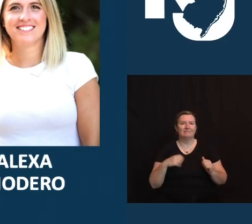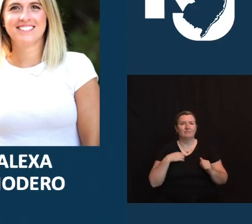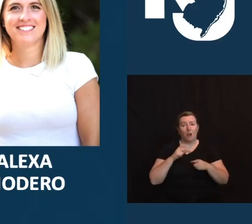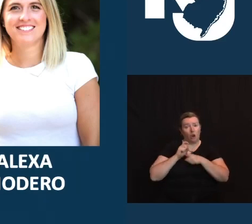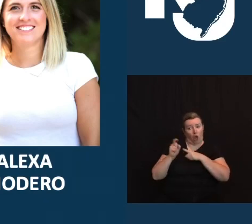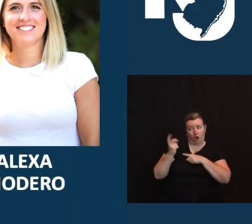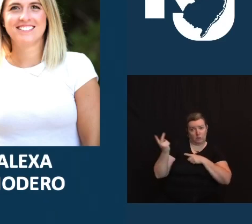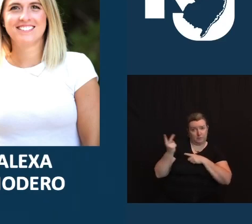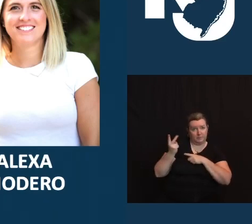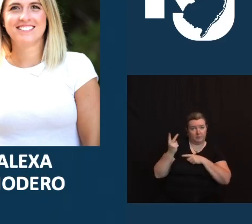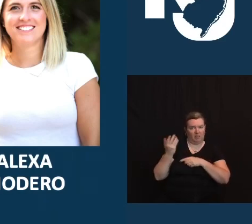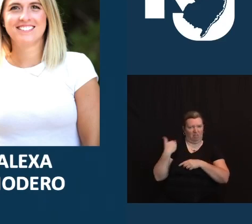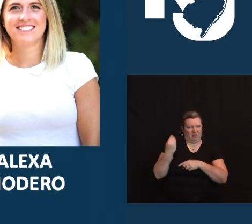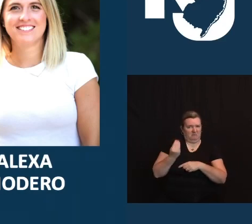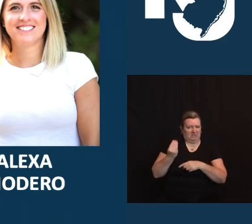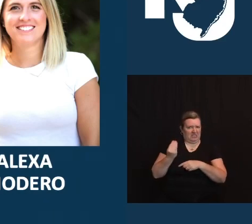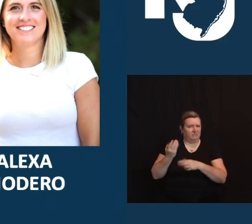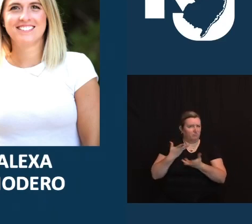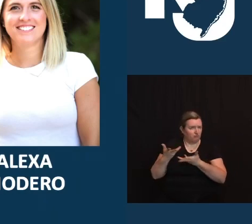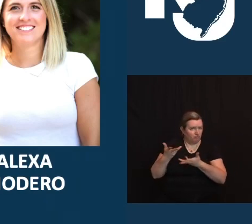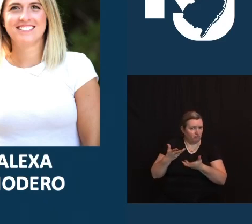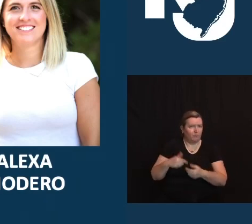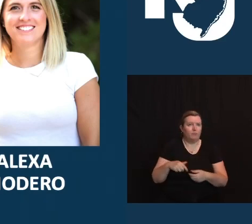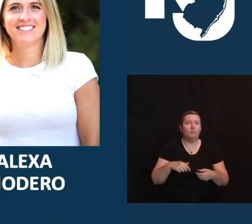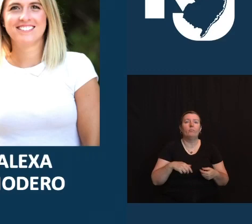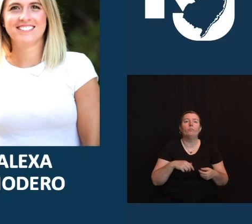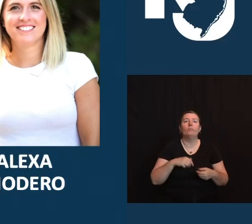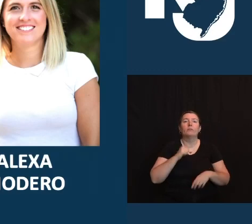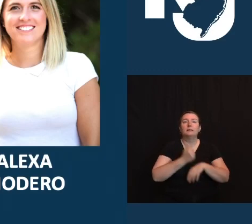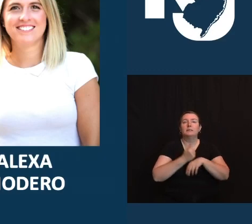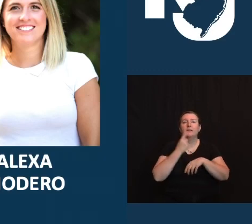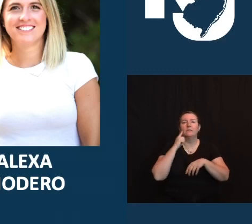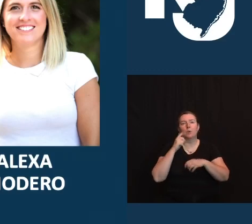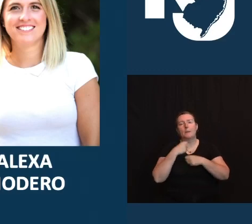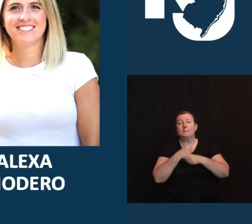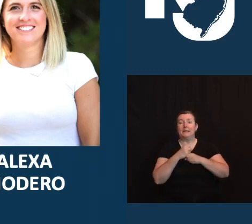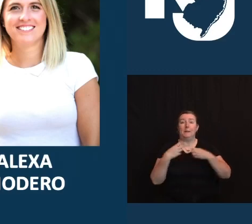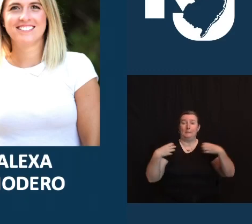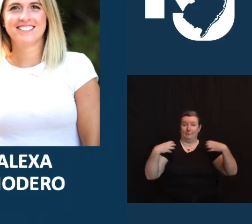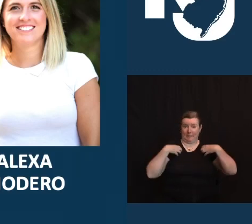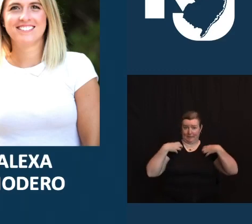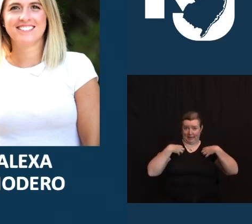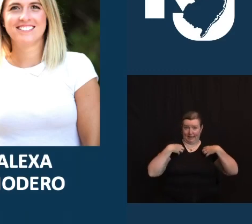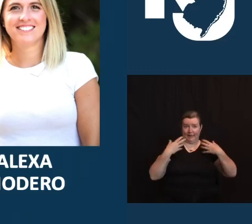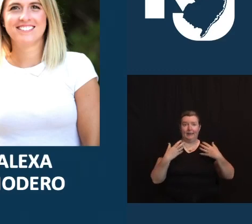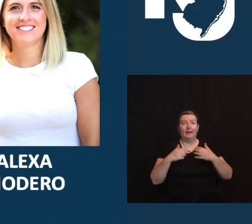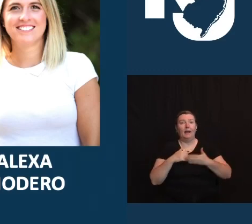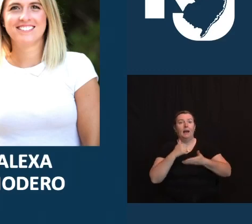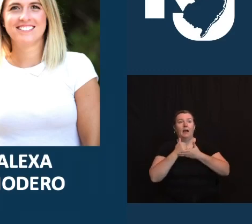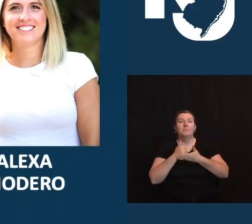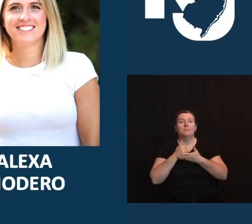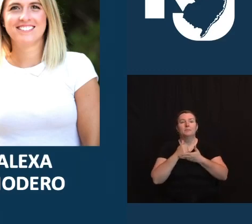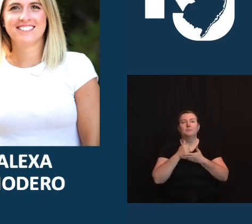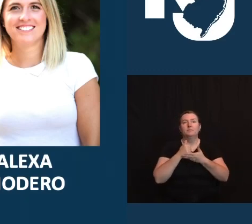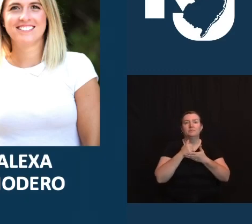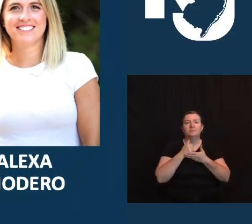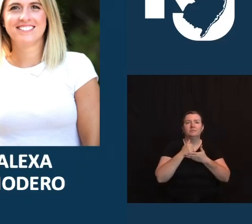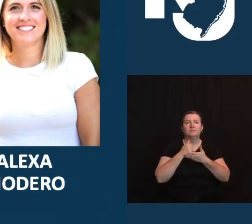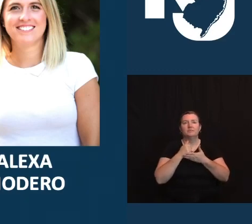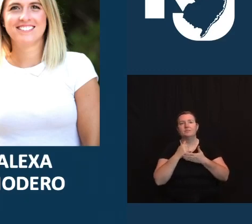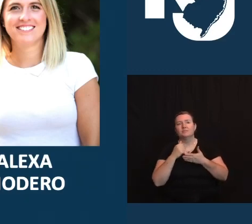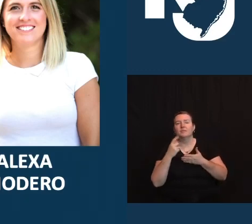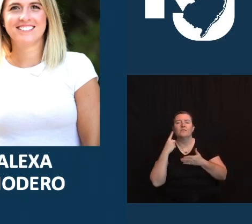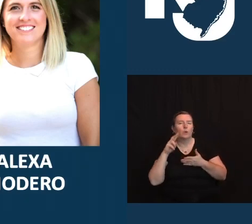well. It was founded to manufacture backpacks to help Brett's fellow veterans who found themselves